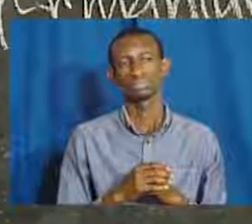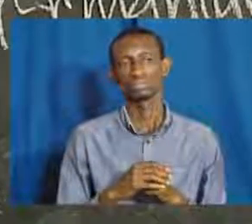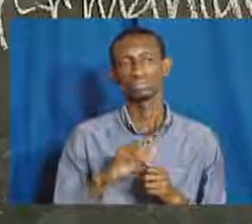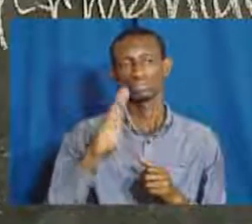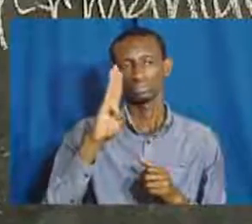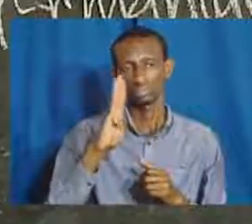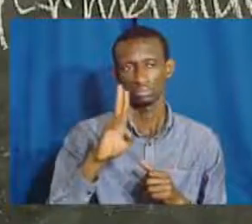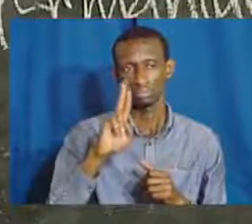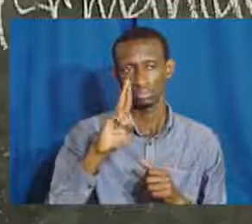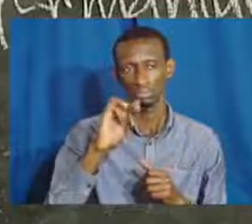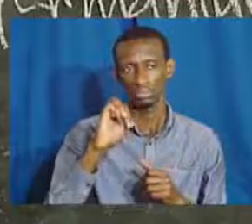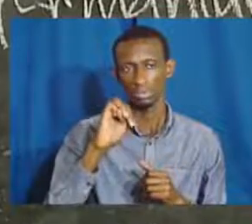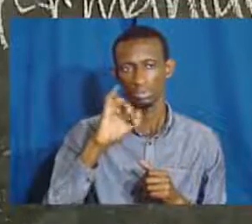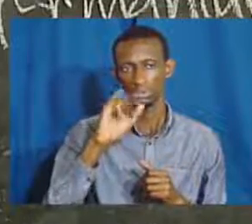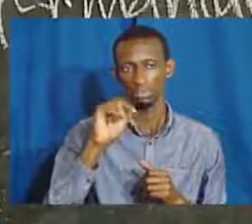bromine.